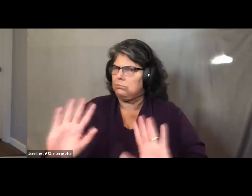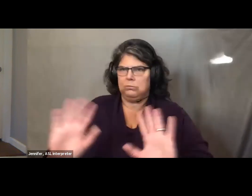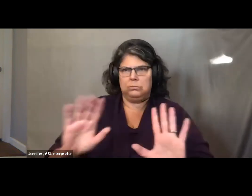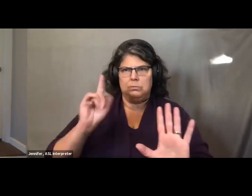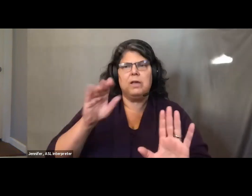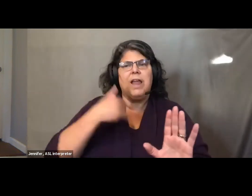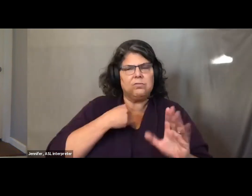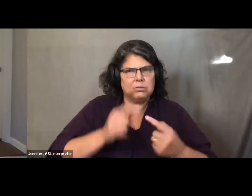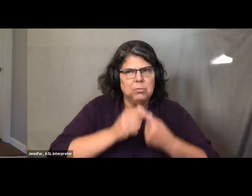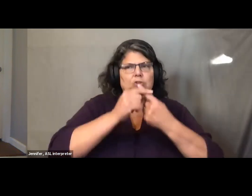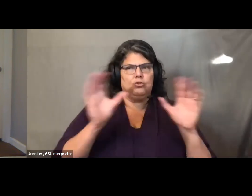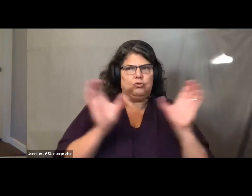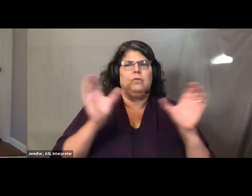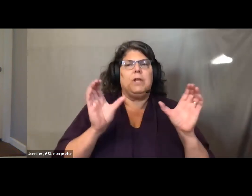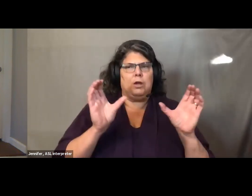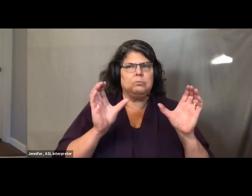Correct.